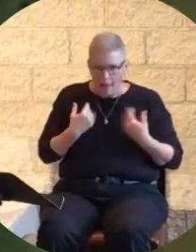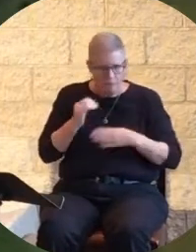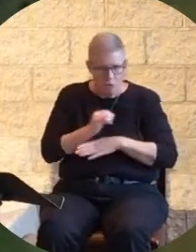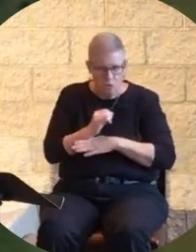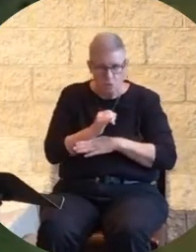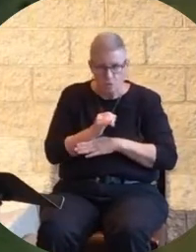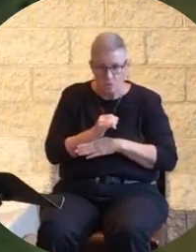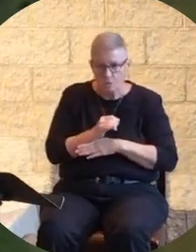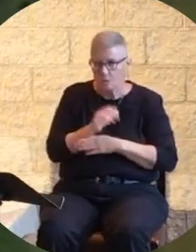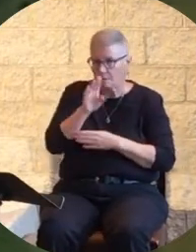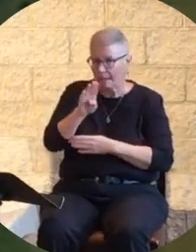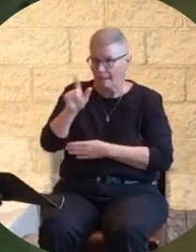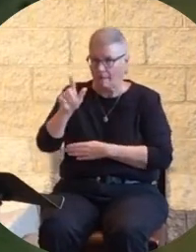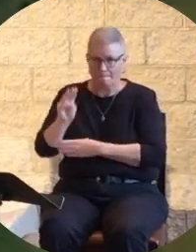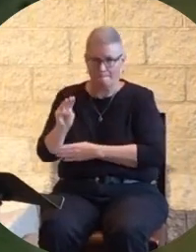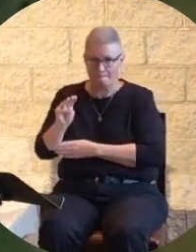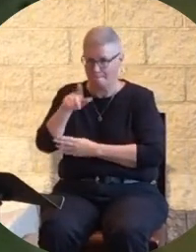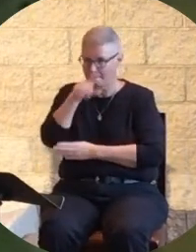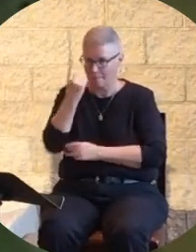Matter.